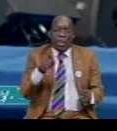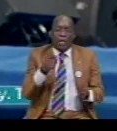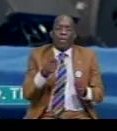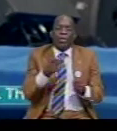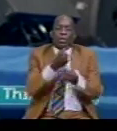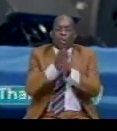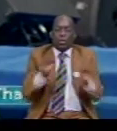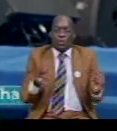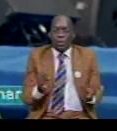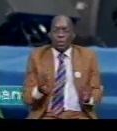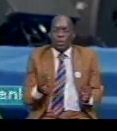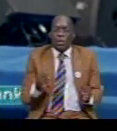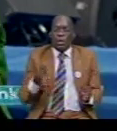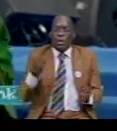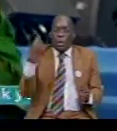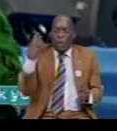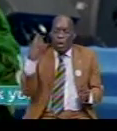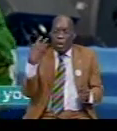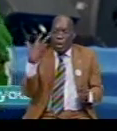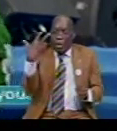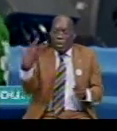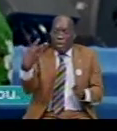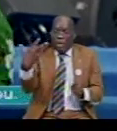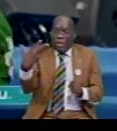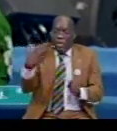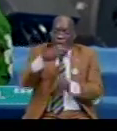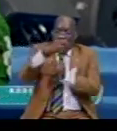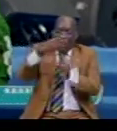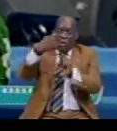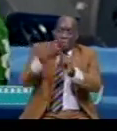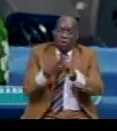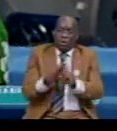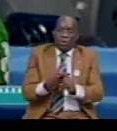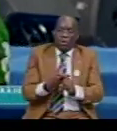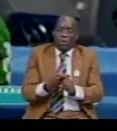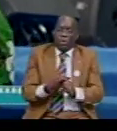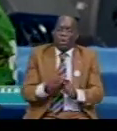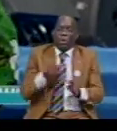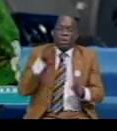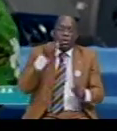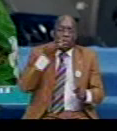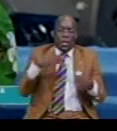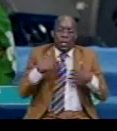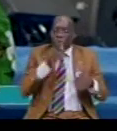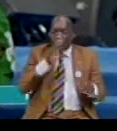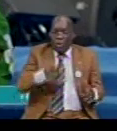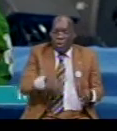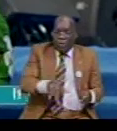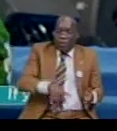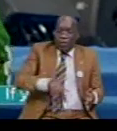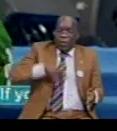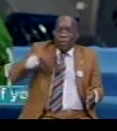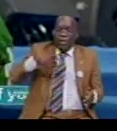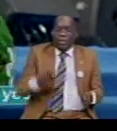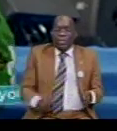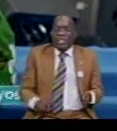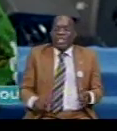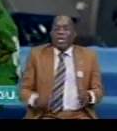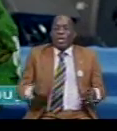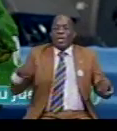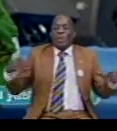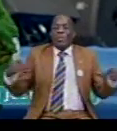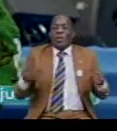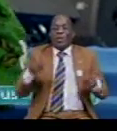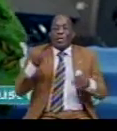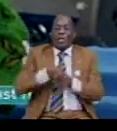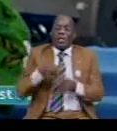bi osu meta nisin. Ti mo tin feel pe ese otun yi ndun mi o nro mi gbogbo omo kase ni o ma ro mi igba